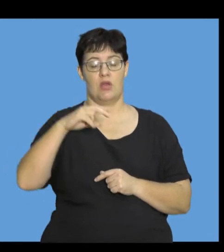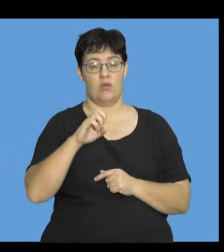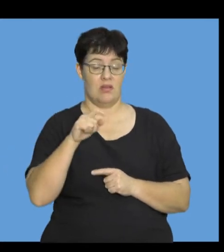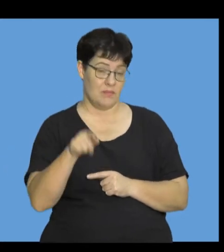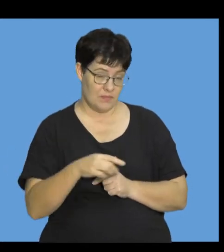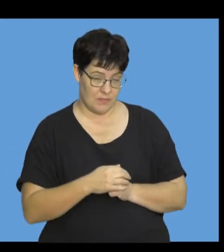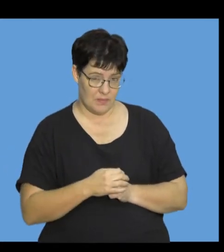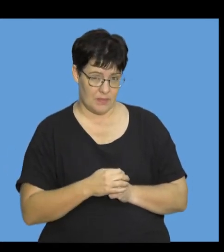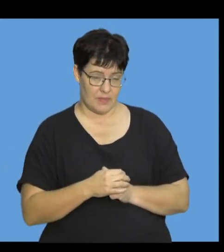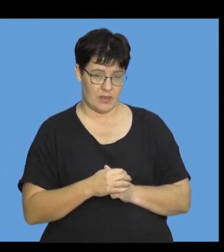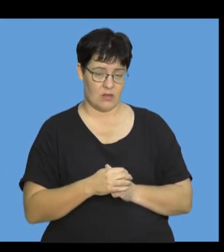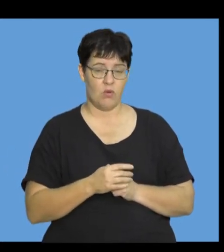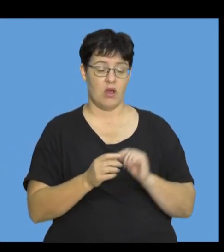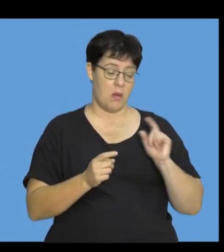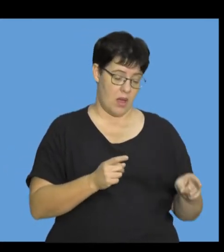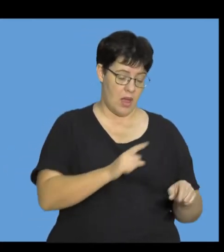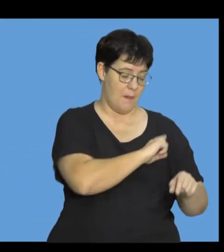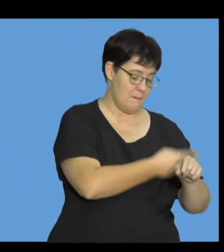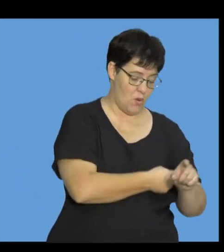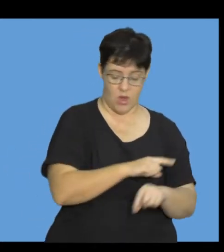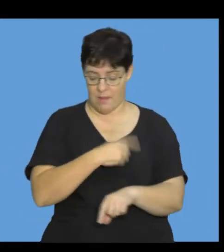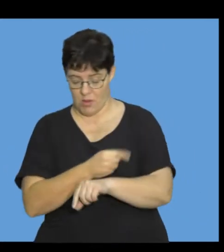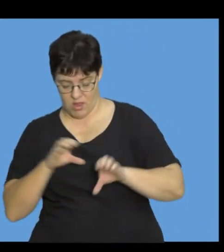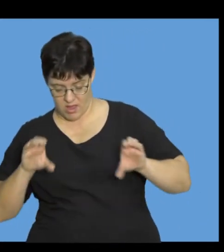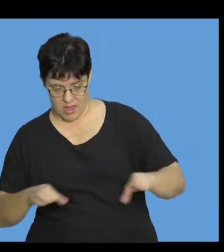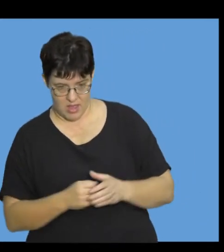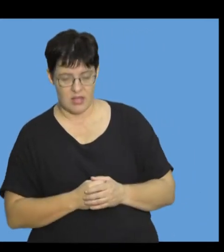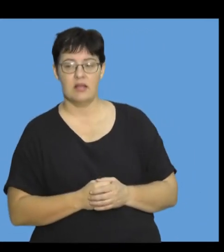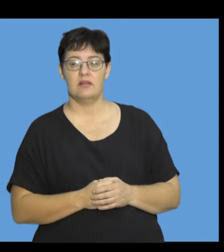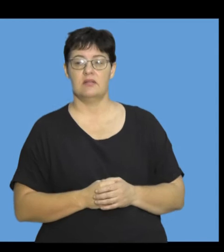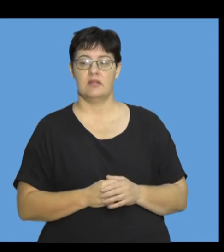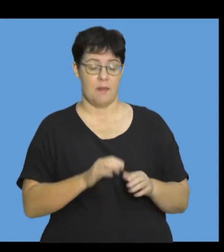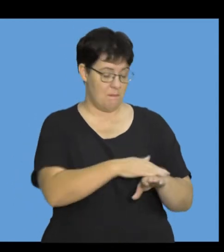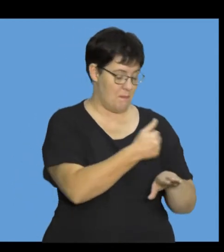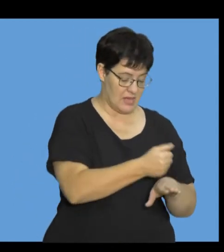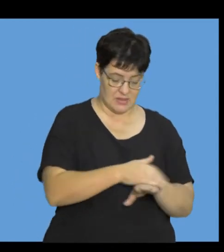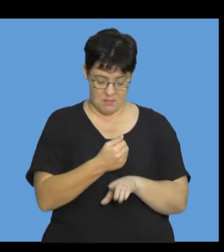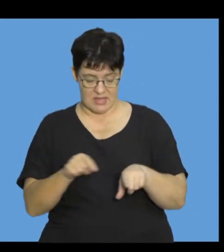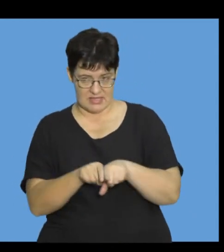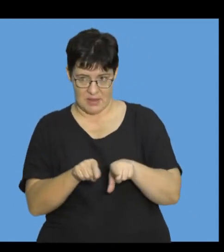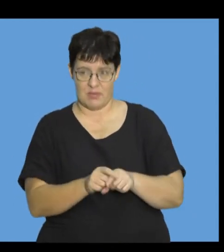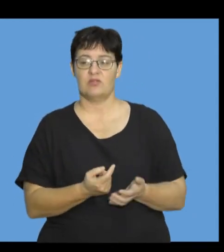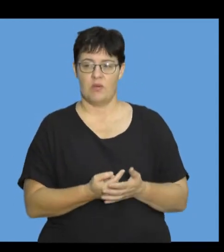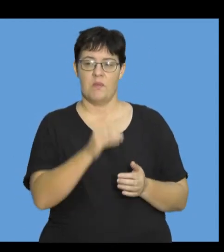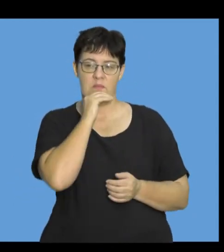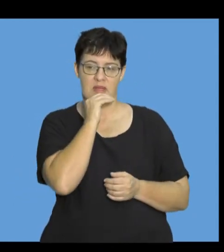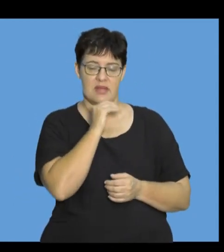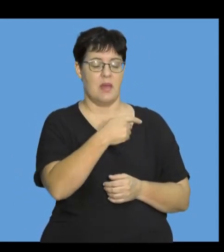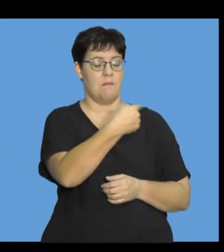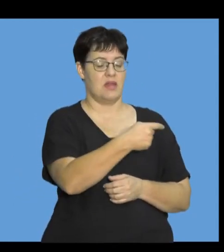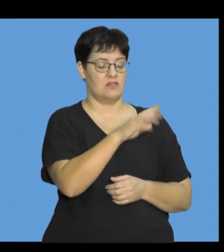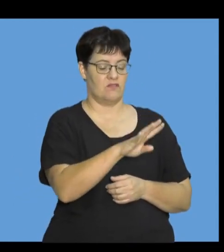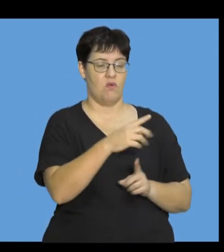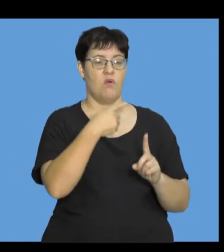do? Bases are the same. I have one power, equate the exponents. So that will be minus